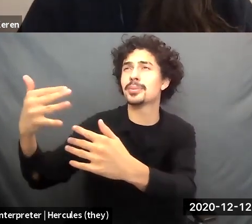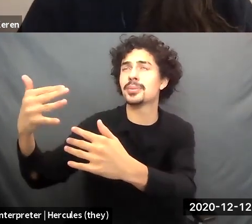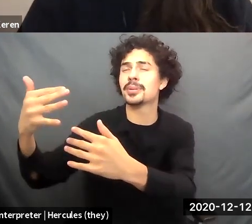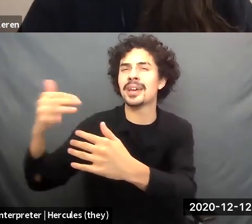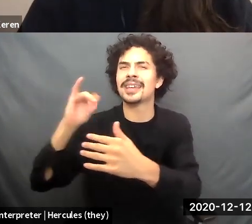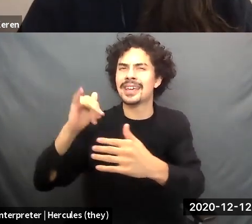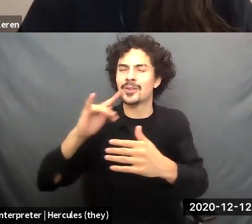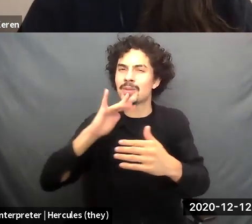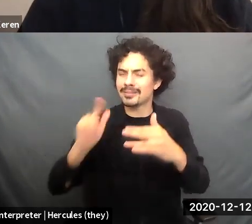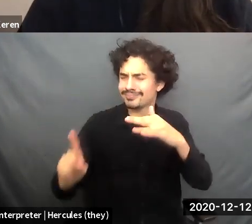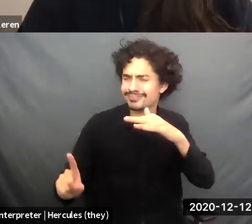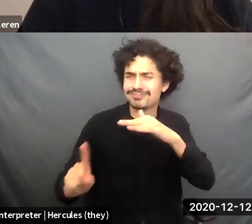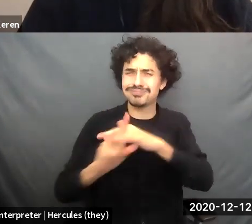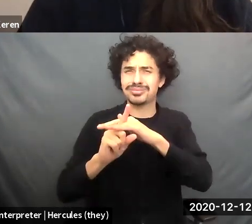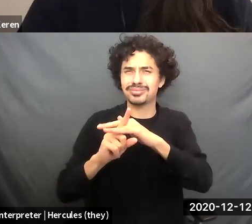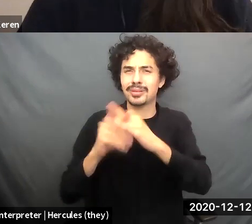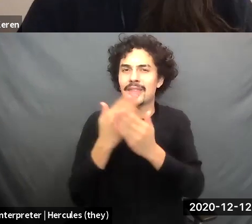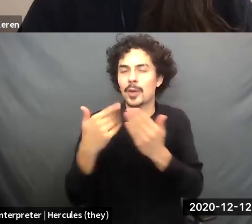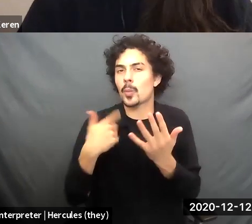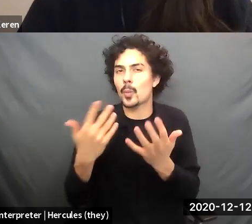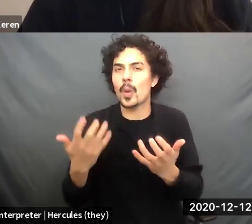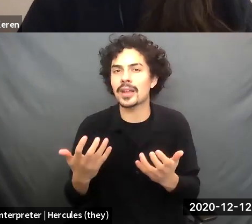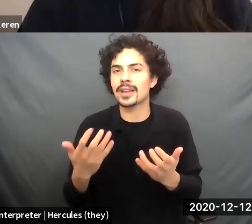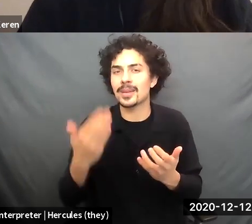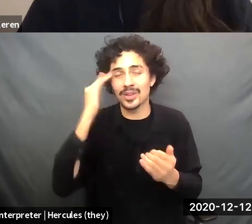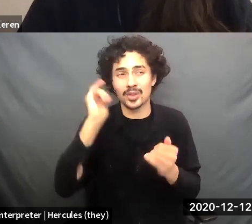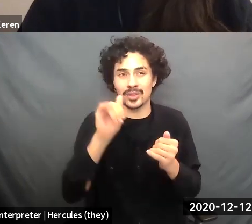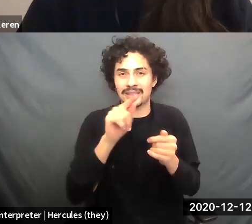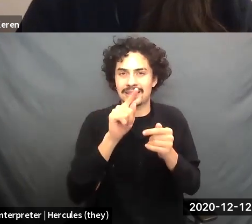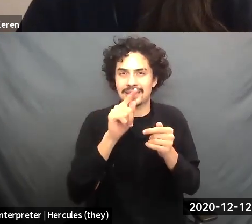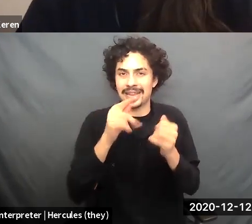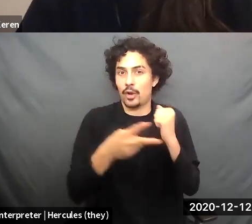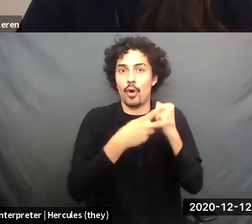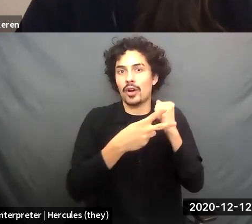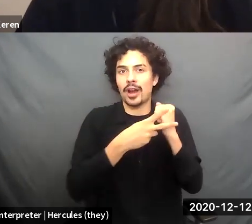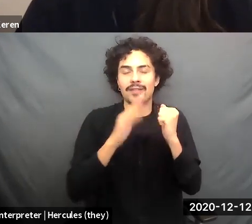manifest, but that those gaps should be accounted for.